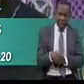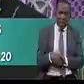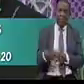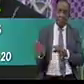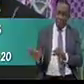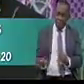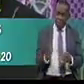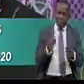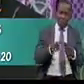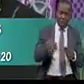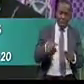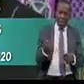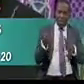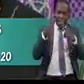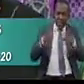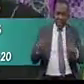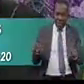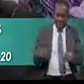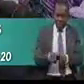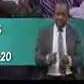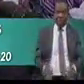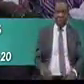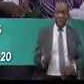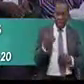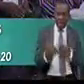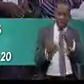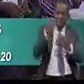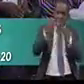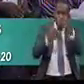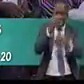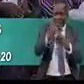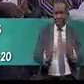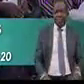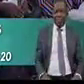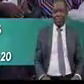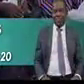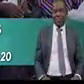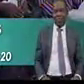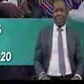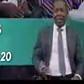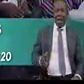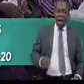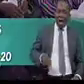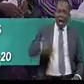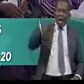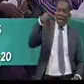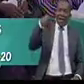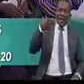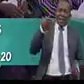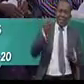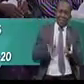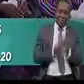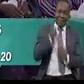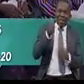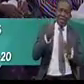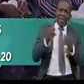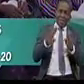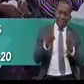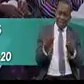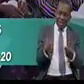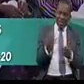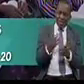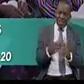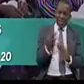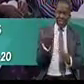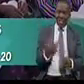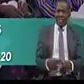Progress. Higher ground. And the grace that saw you through